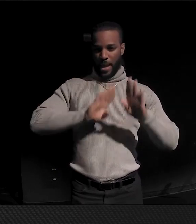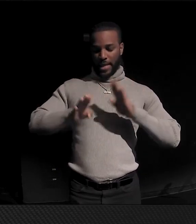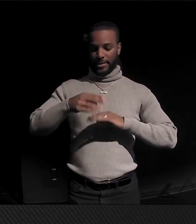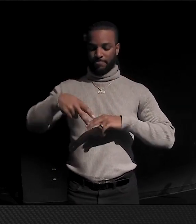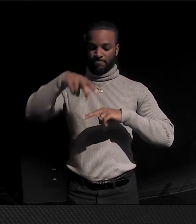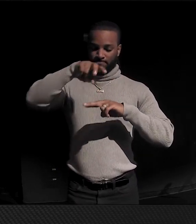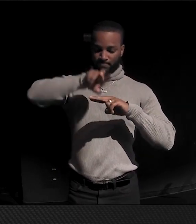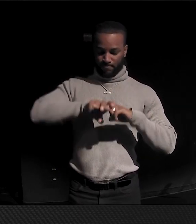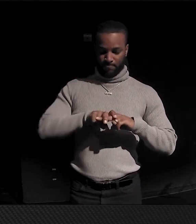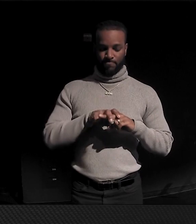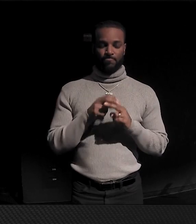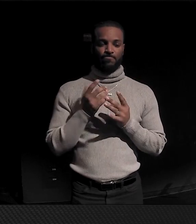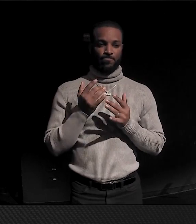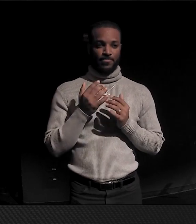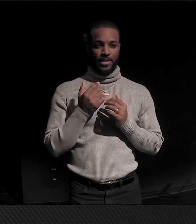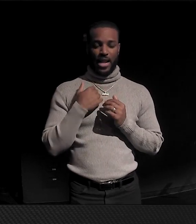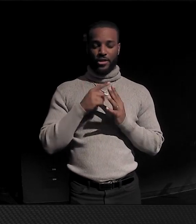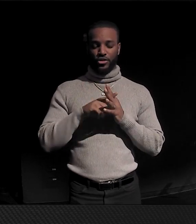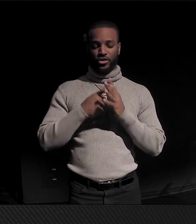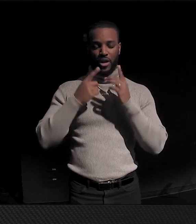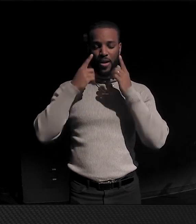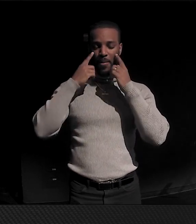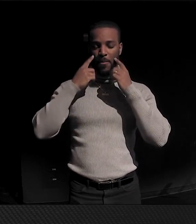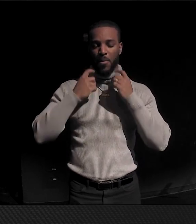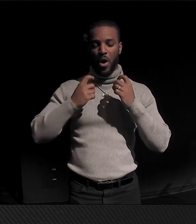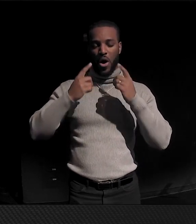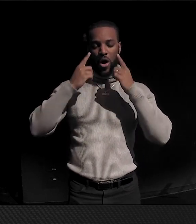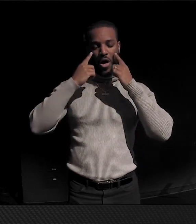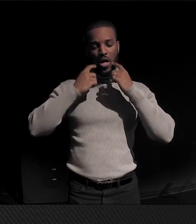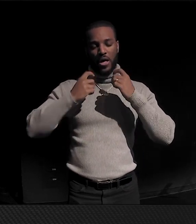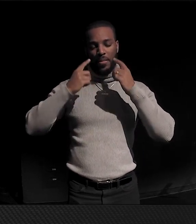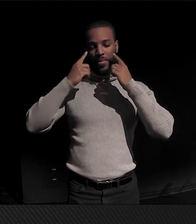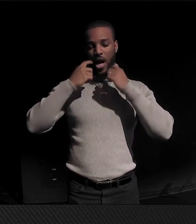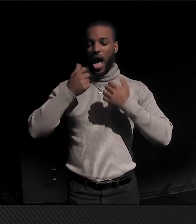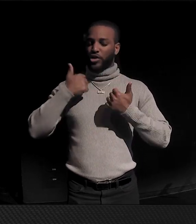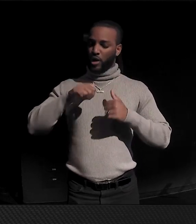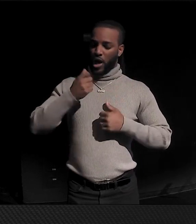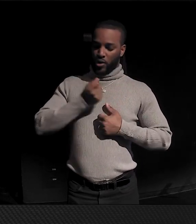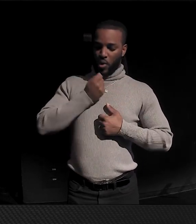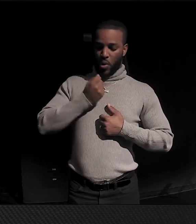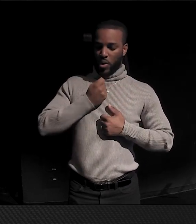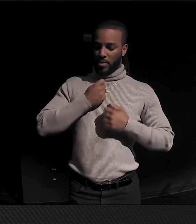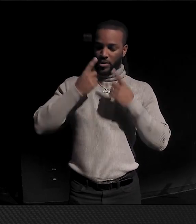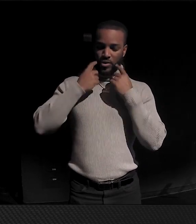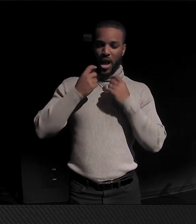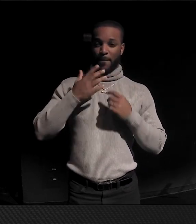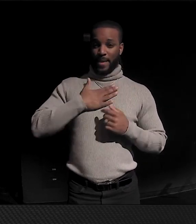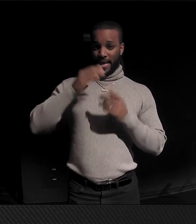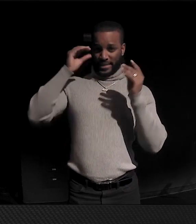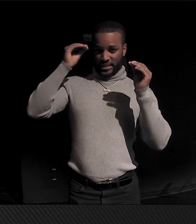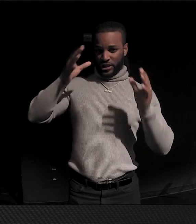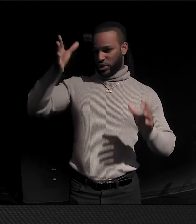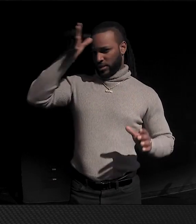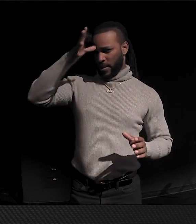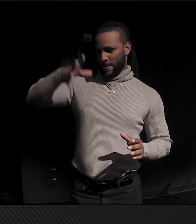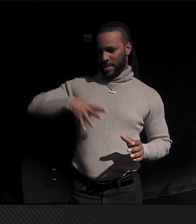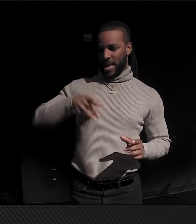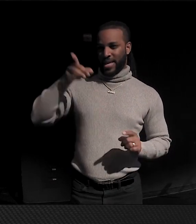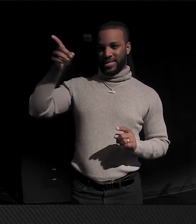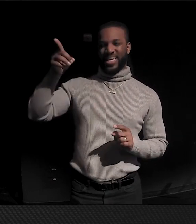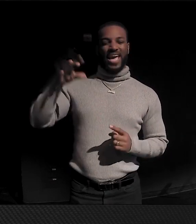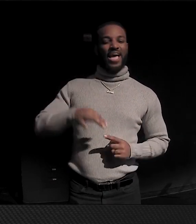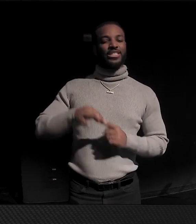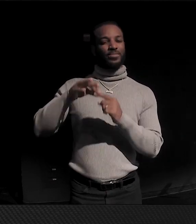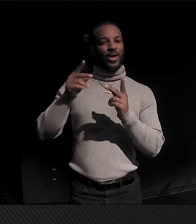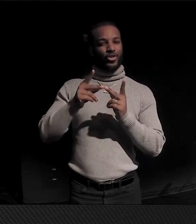start, I just started bawling. I couldn't hold it in anymore. And Mr. Whiting, my teacher, he had a special